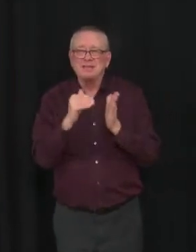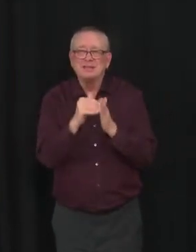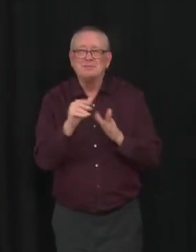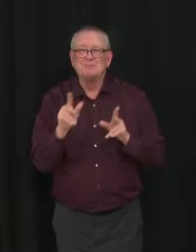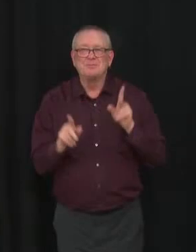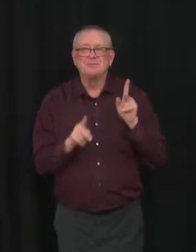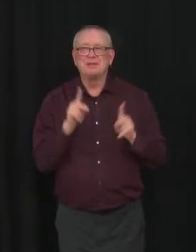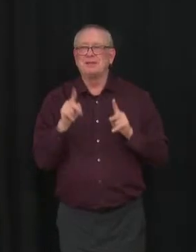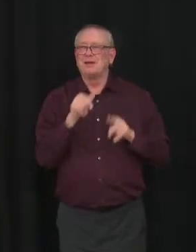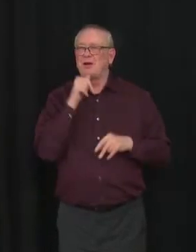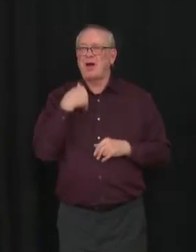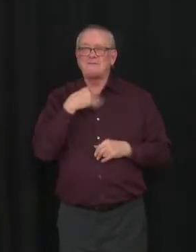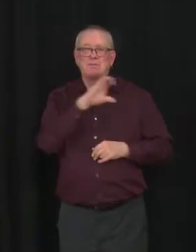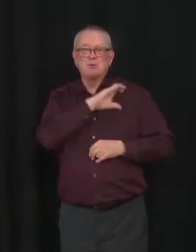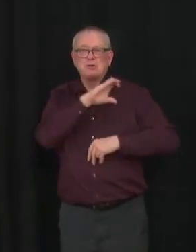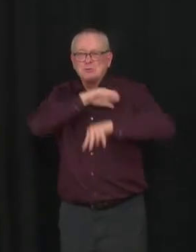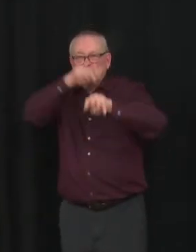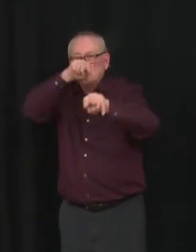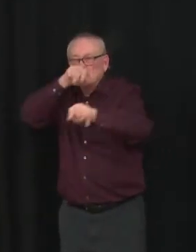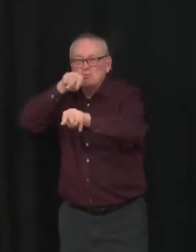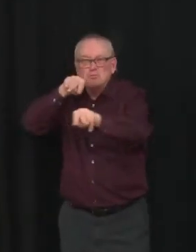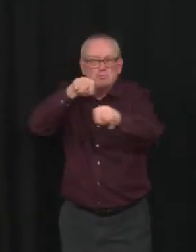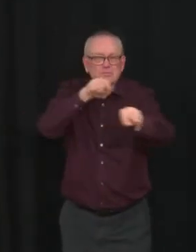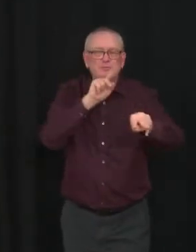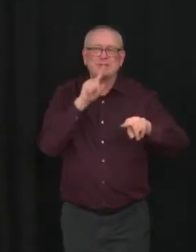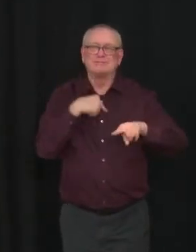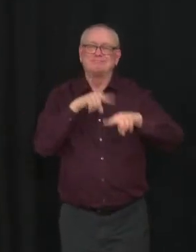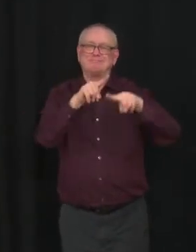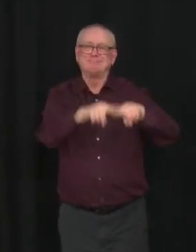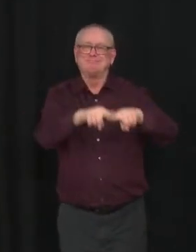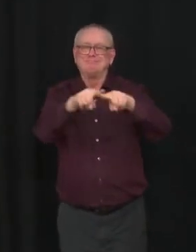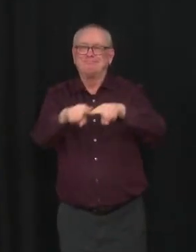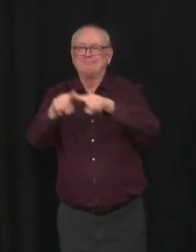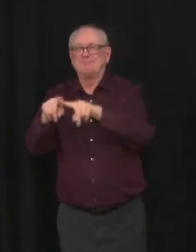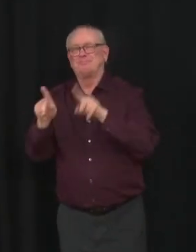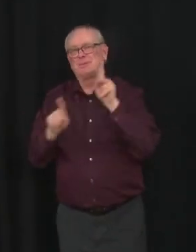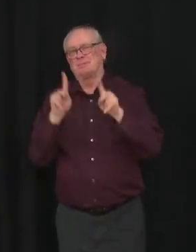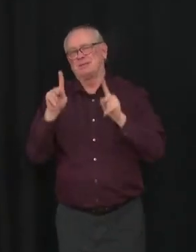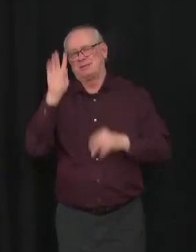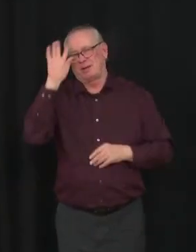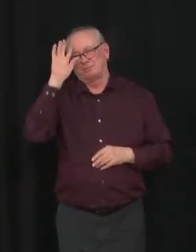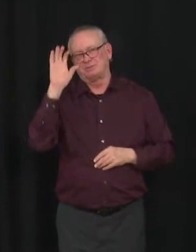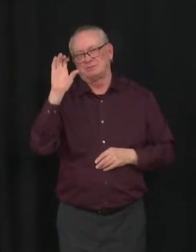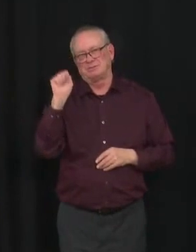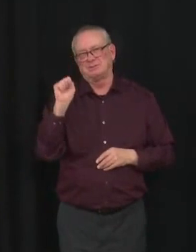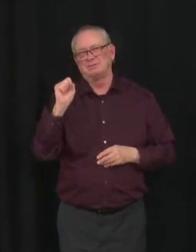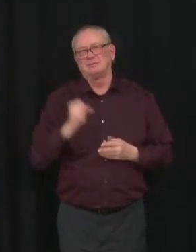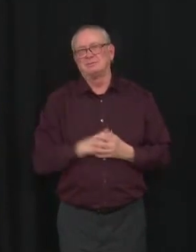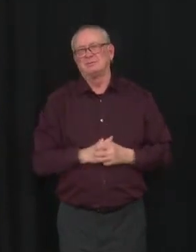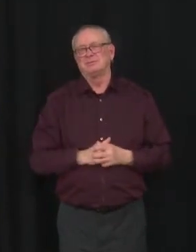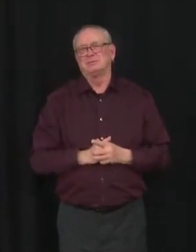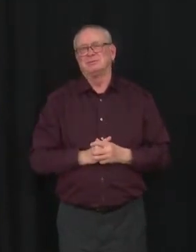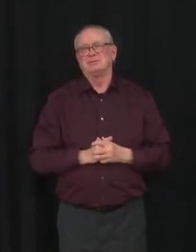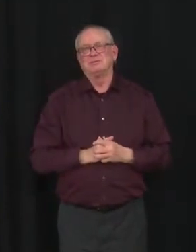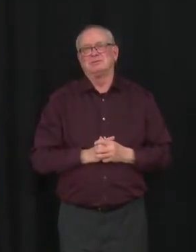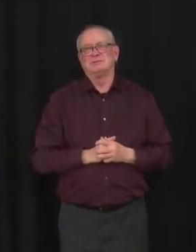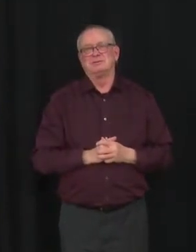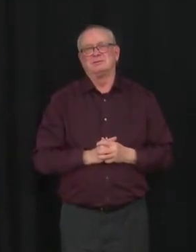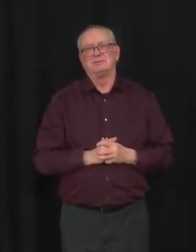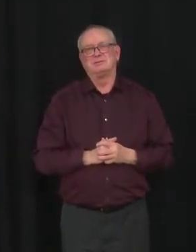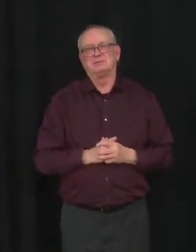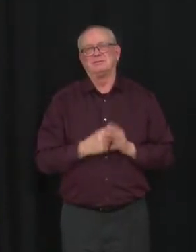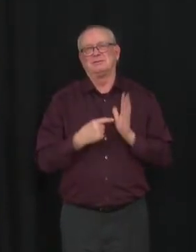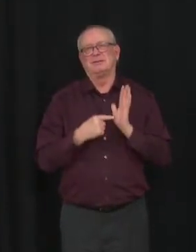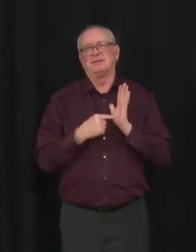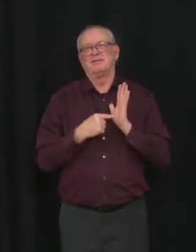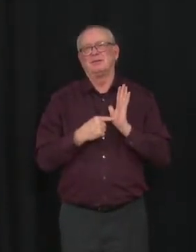corner, we're going to depend on the good sense of people. I'll share with you again the example of the Oilers game at Rogers